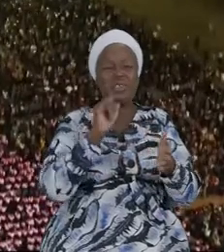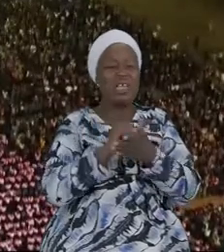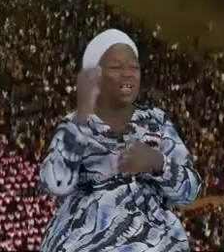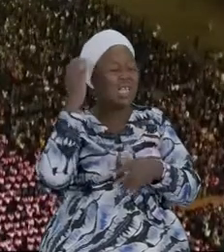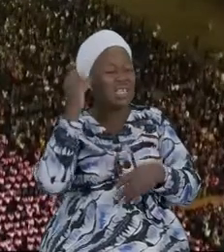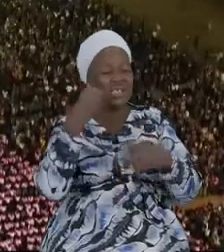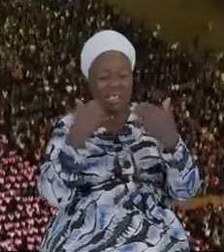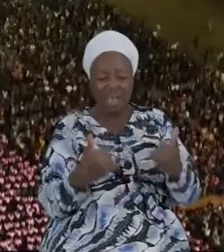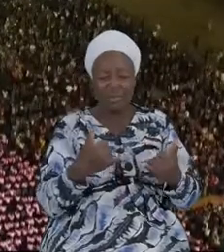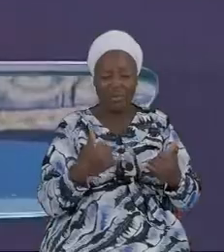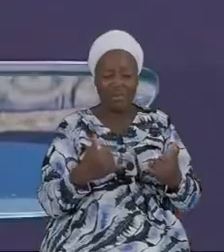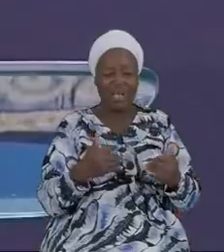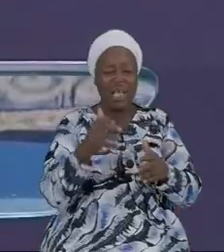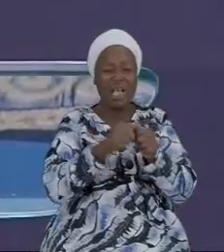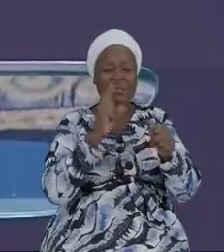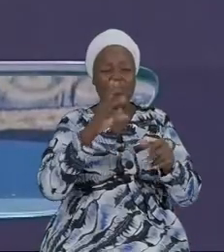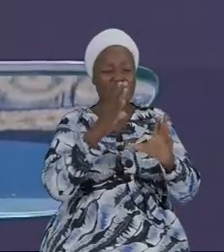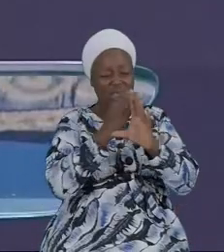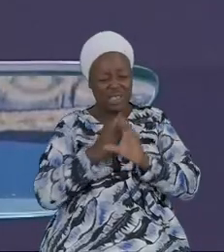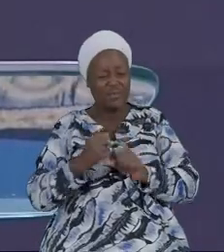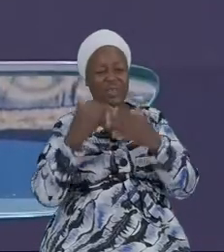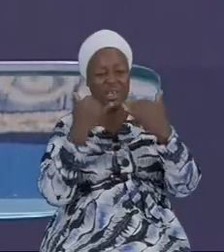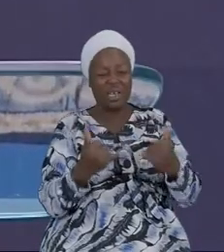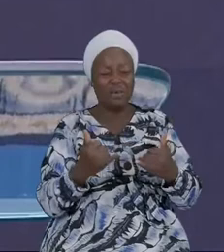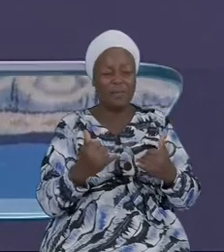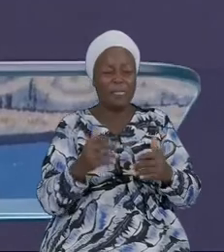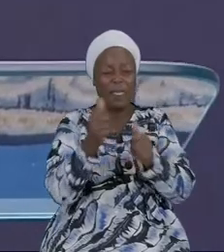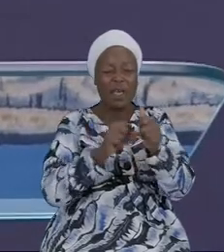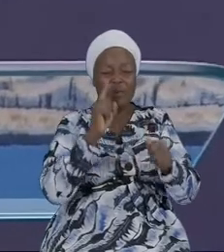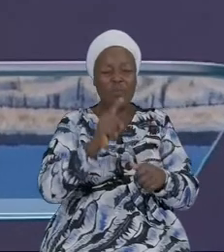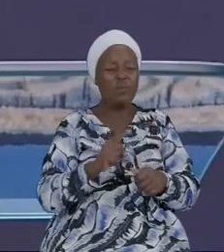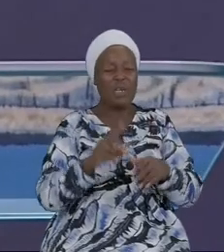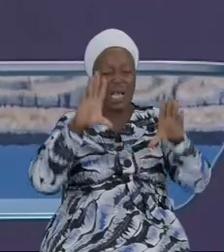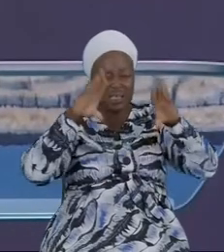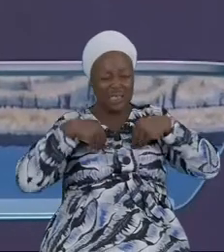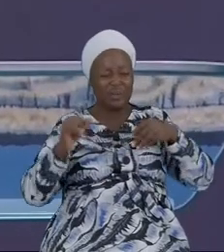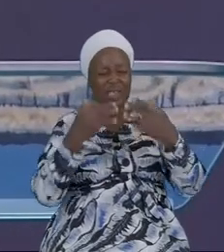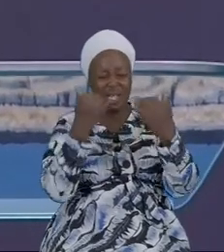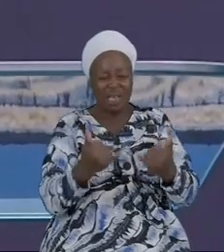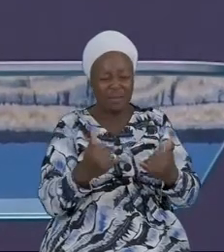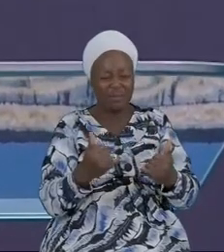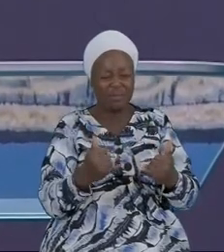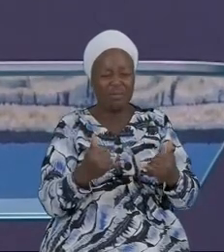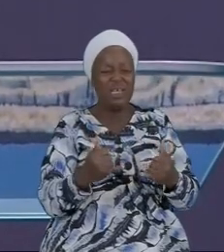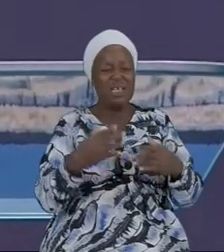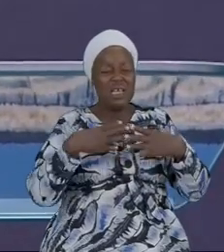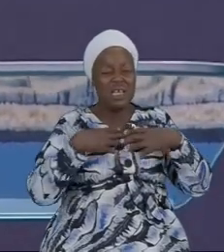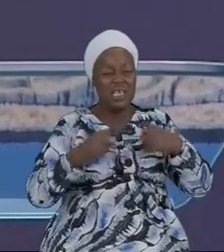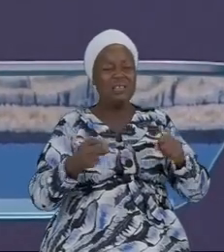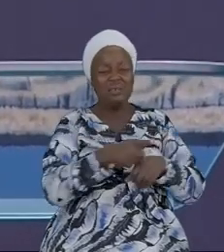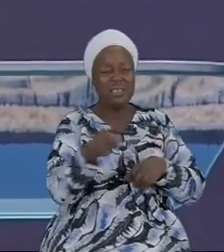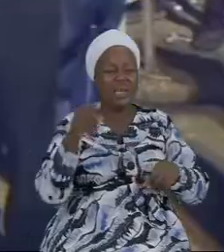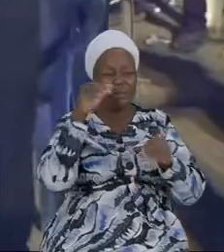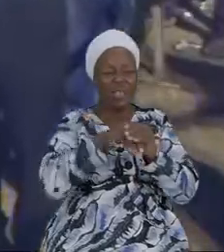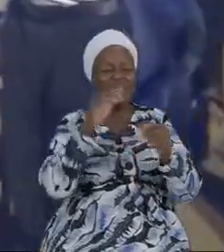hears now, everyone receiving now, everyone accepting now, heal them